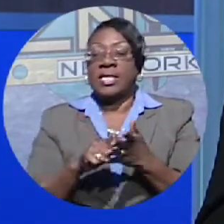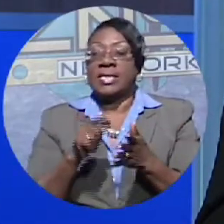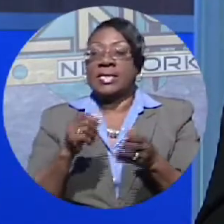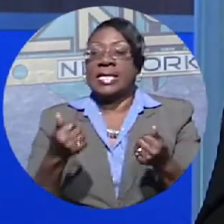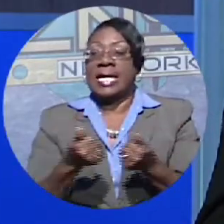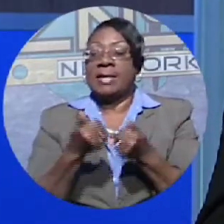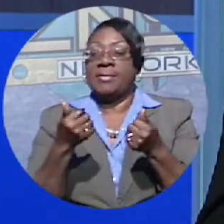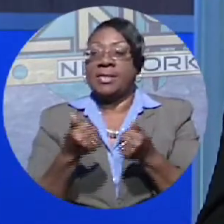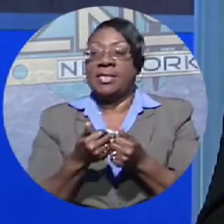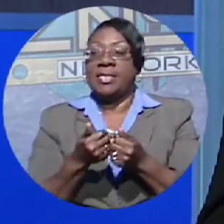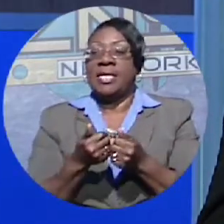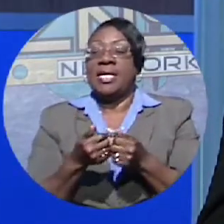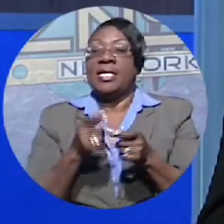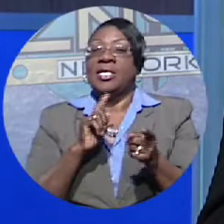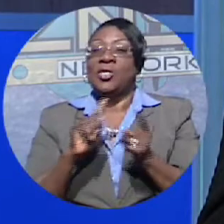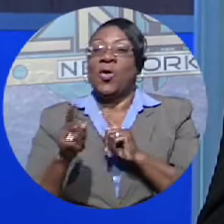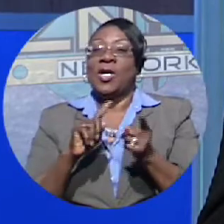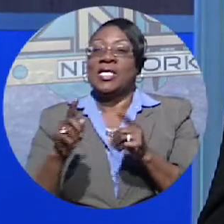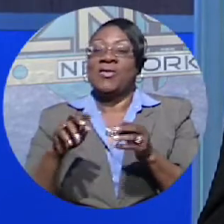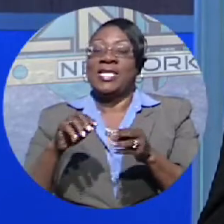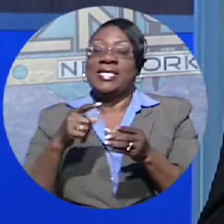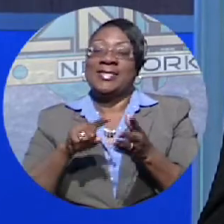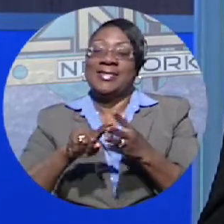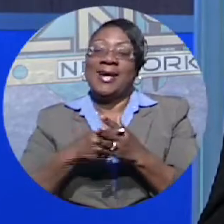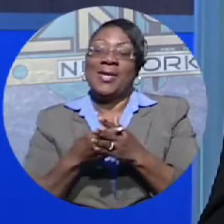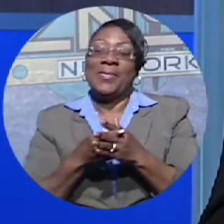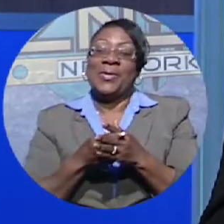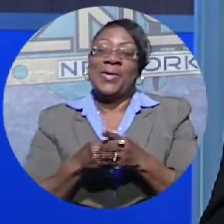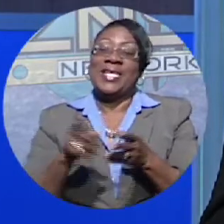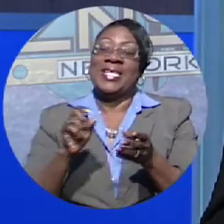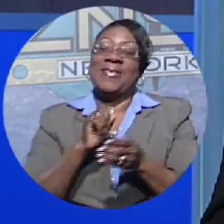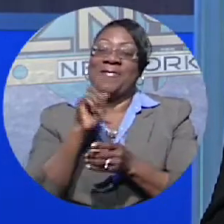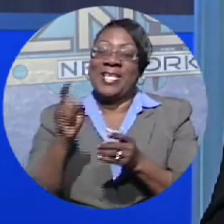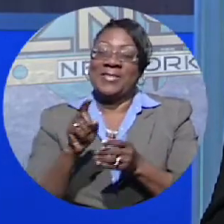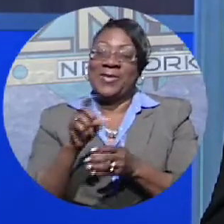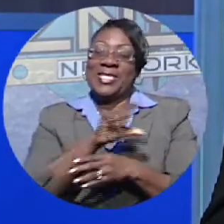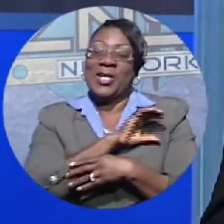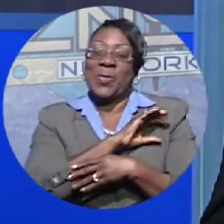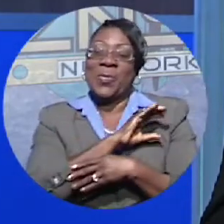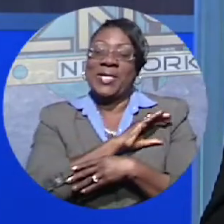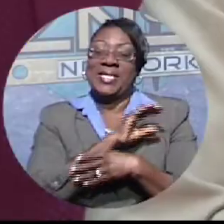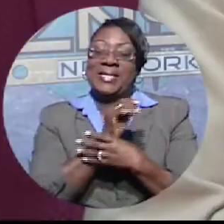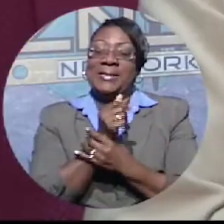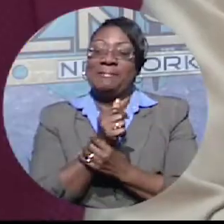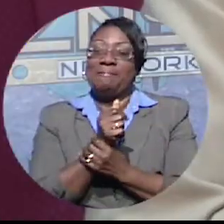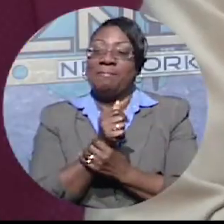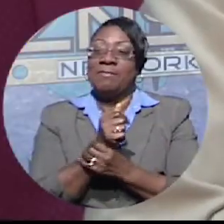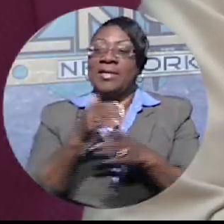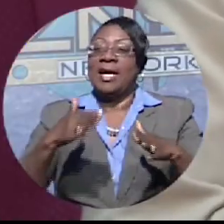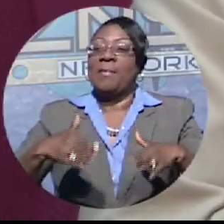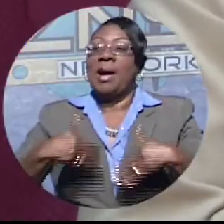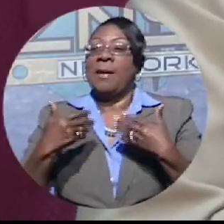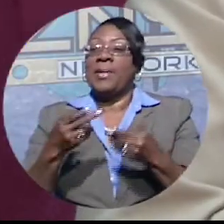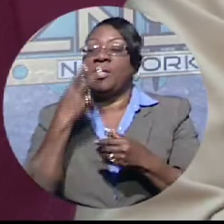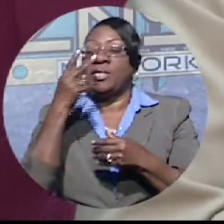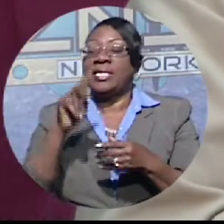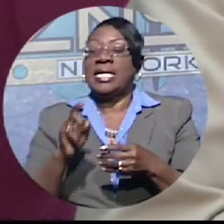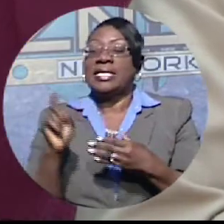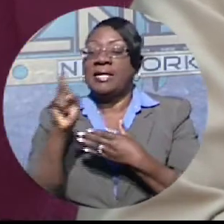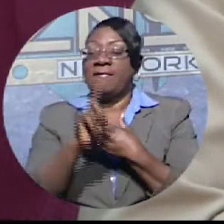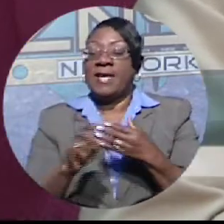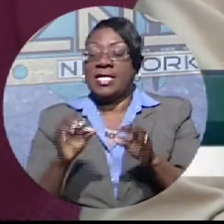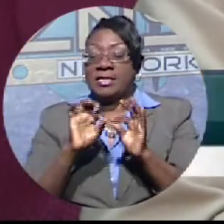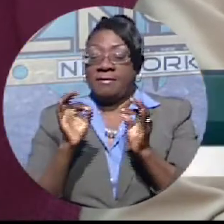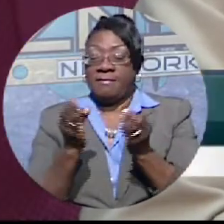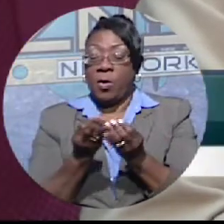Challenge, the trash talking has already started between the Bahamian Police and Defense Forces. I'm happy to see that the Defense Force just